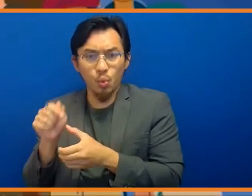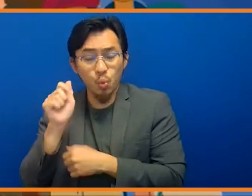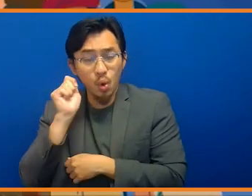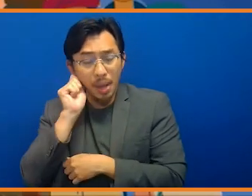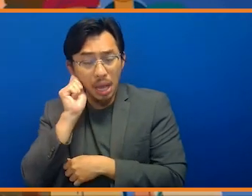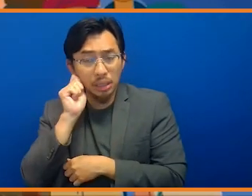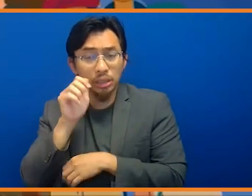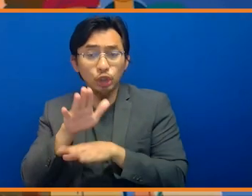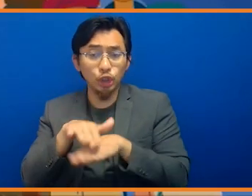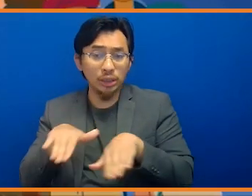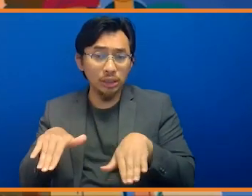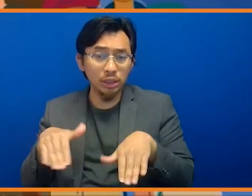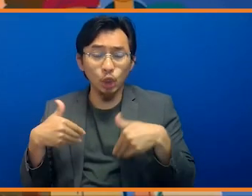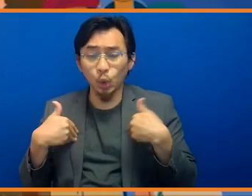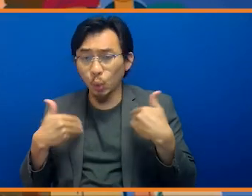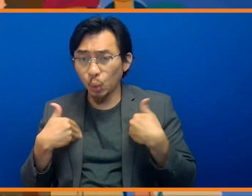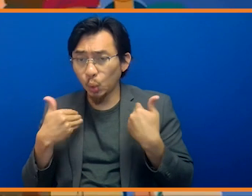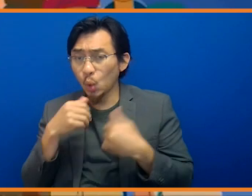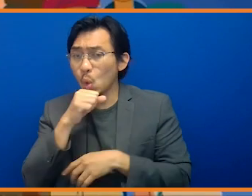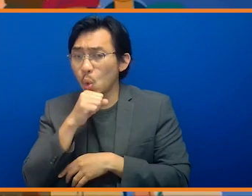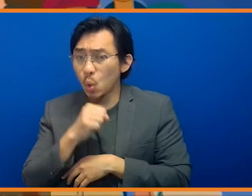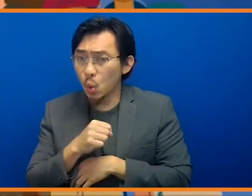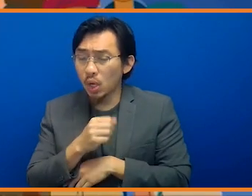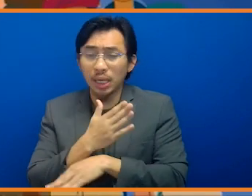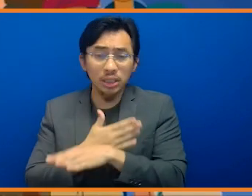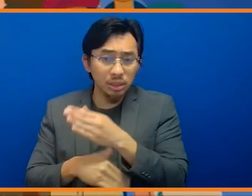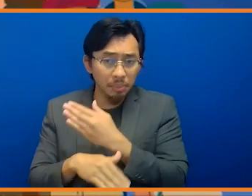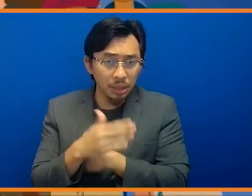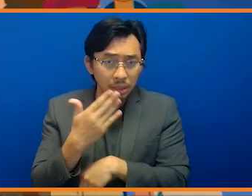and youth, older people, people with